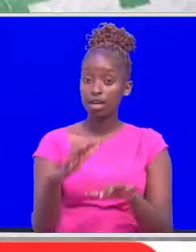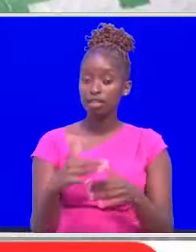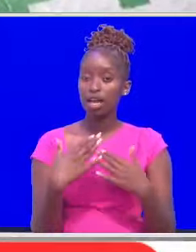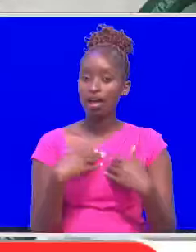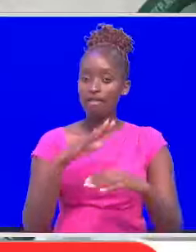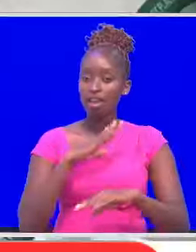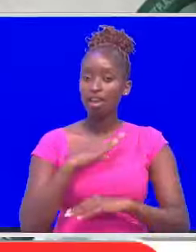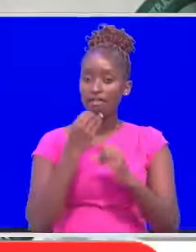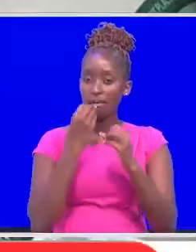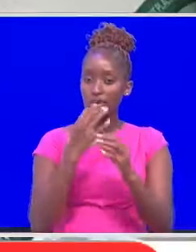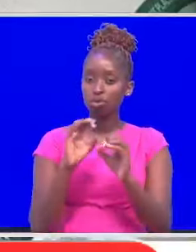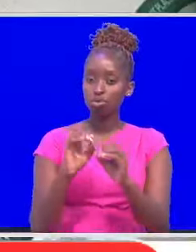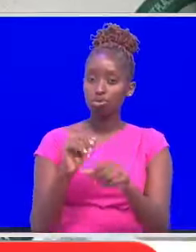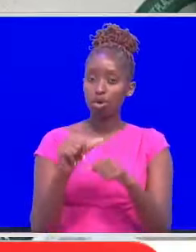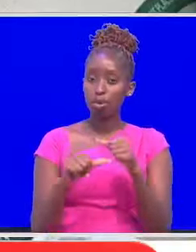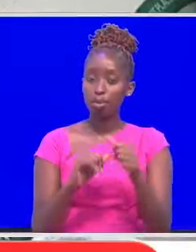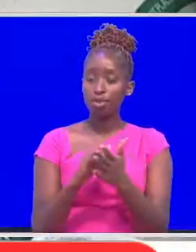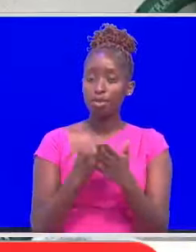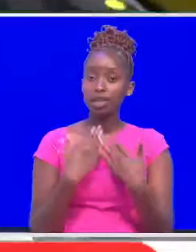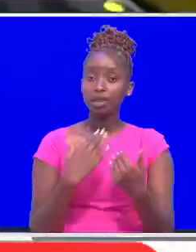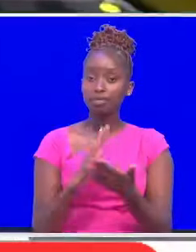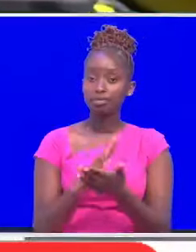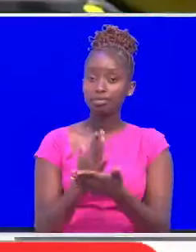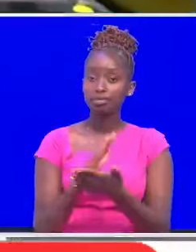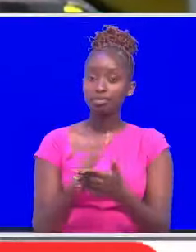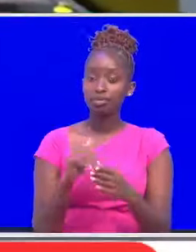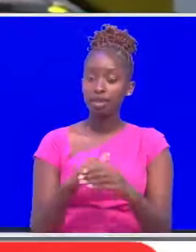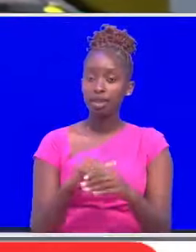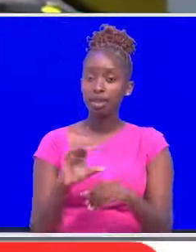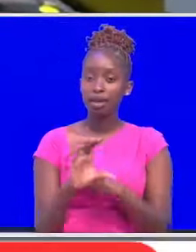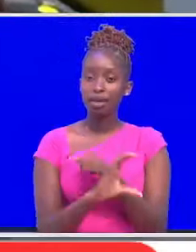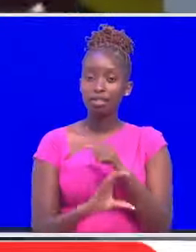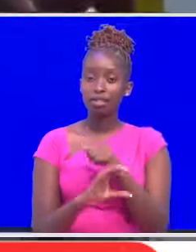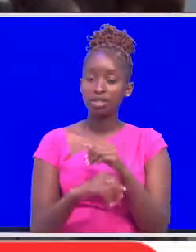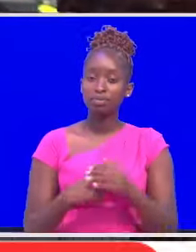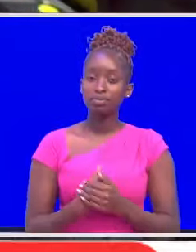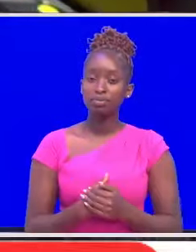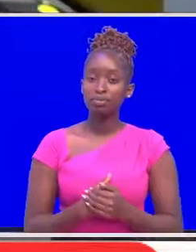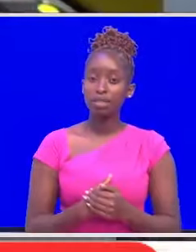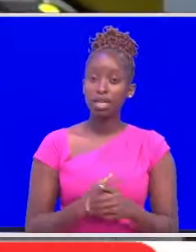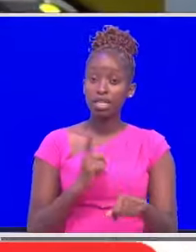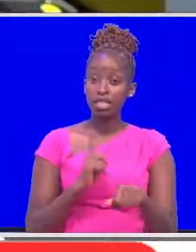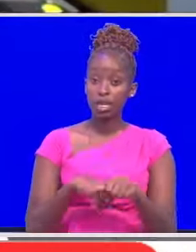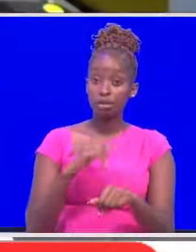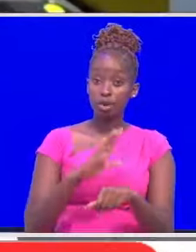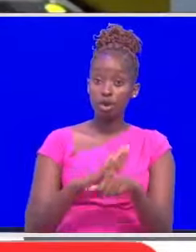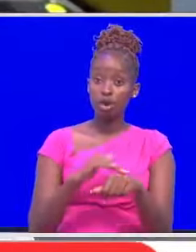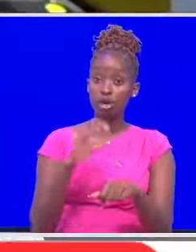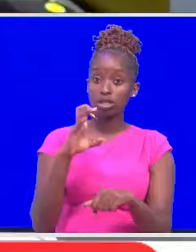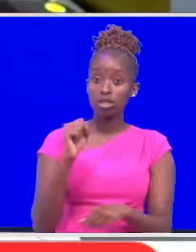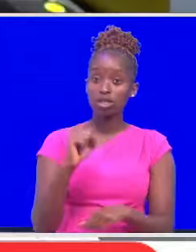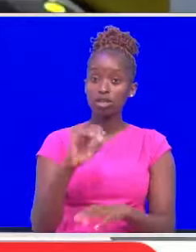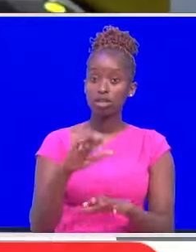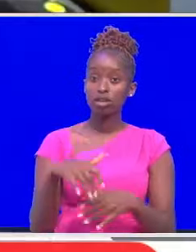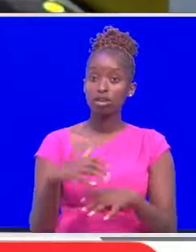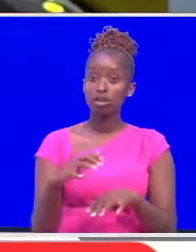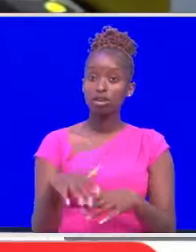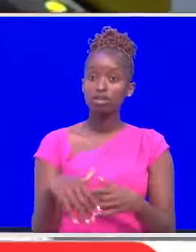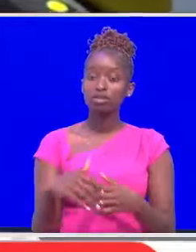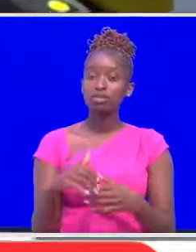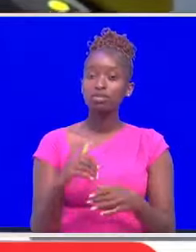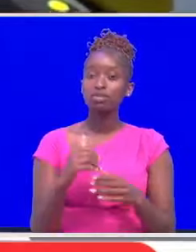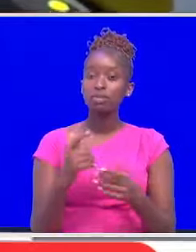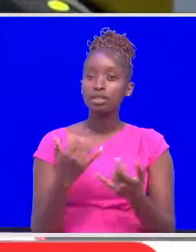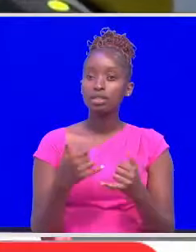fake fertilizer distribution in the country. When you called upon the CS of agriculture, Linturi, to come to tell us